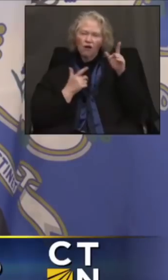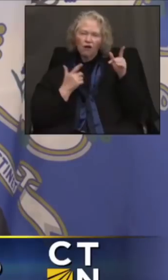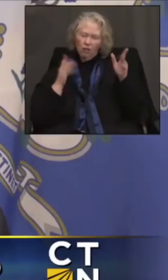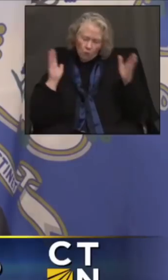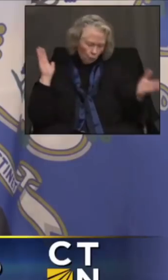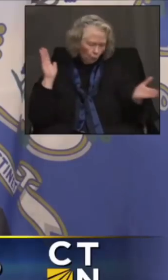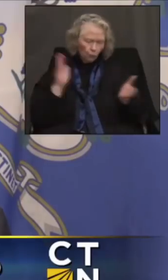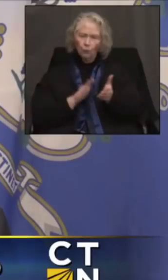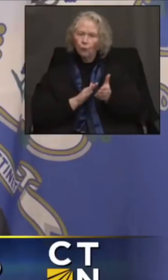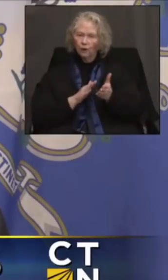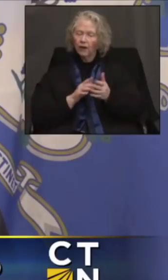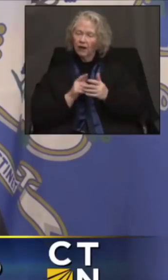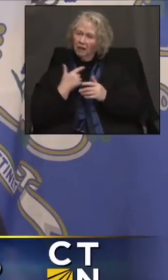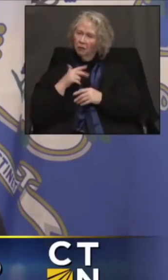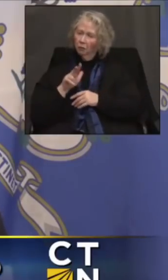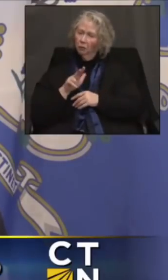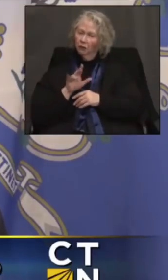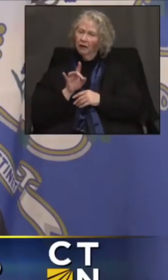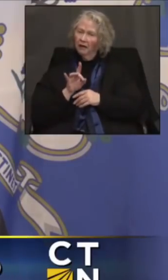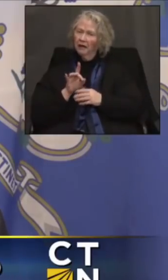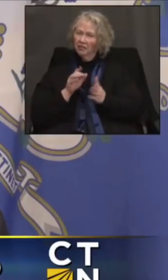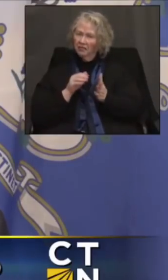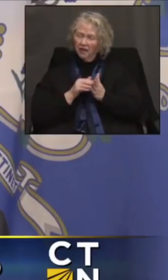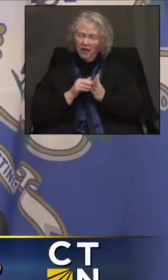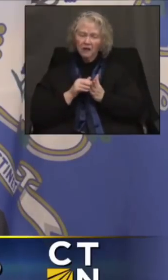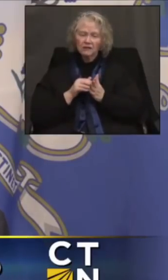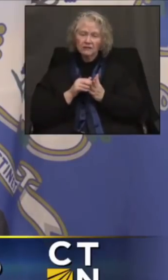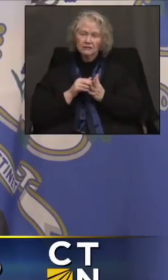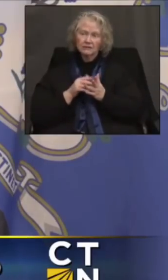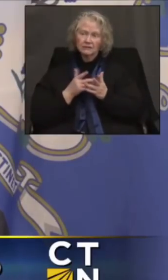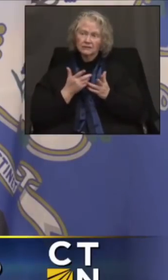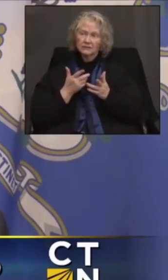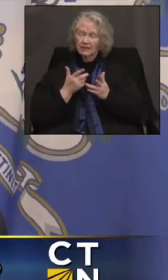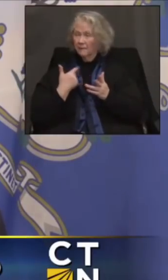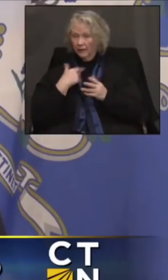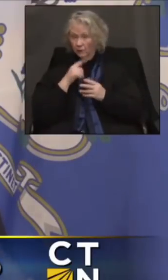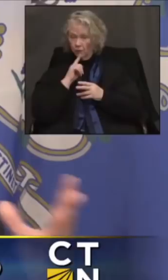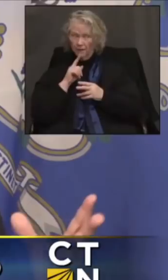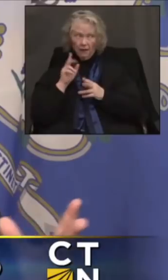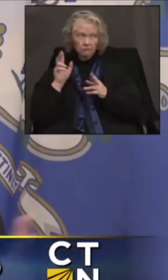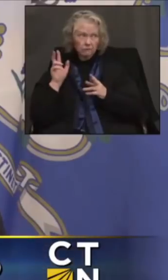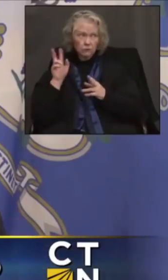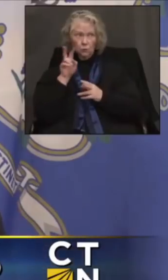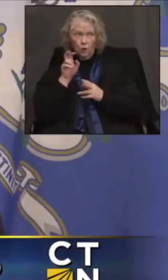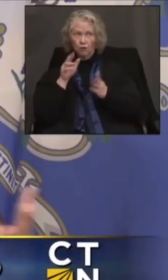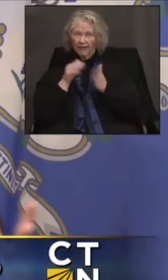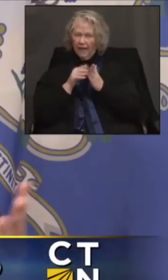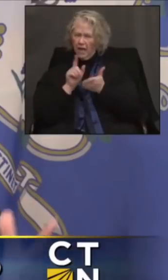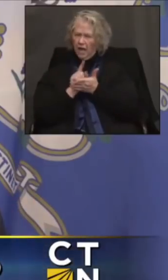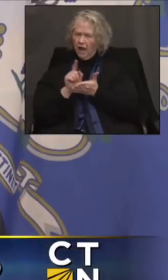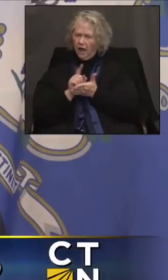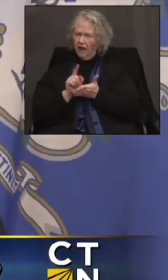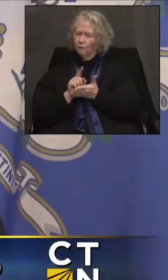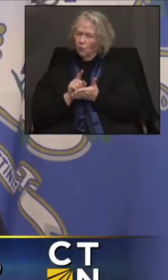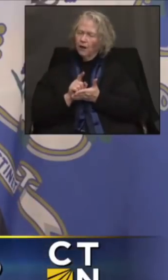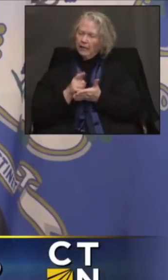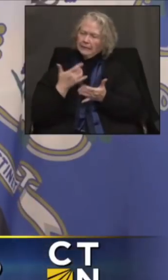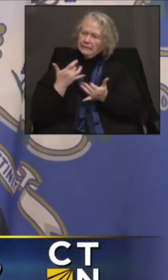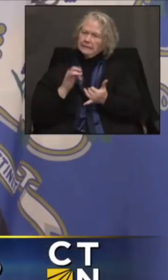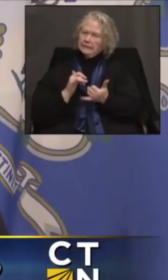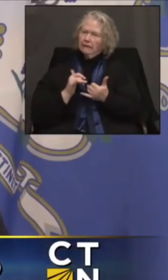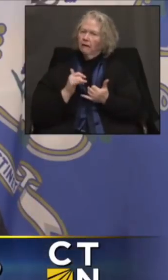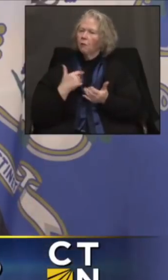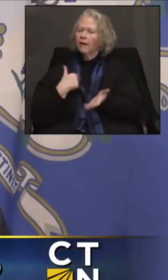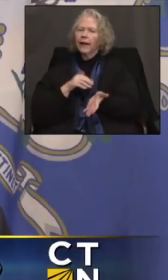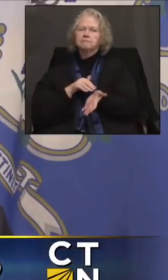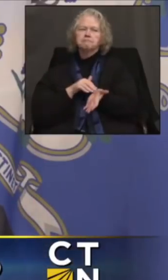off, I think 38,000 or 200,000 plus every week is still giving us a pretty good broad insight into what's going on